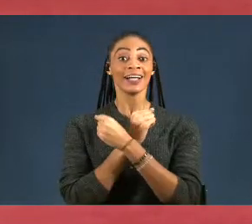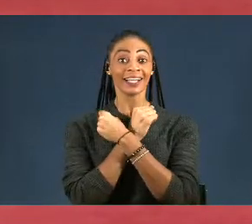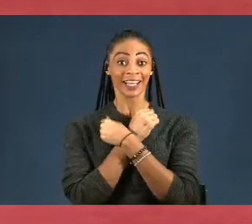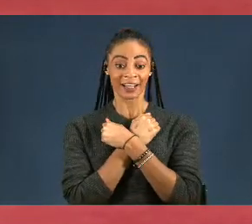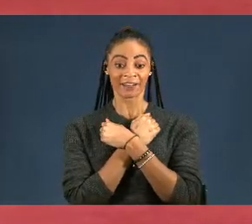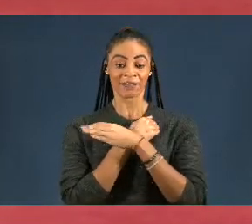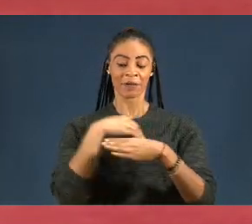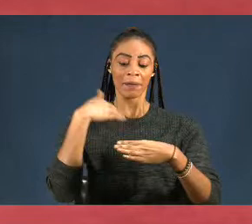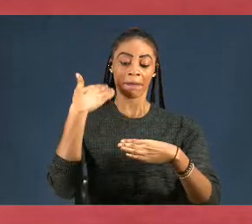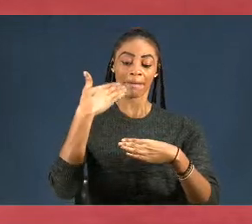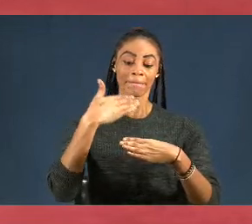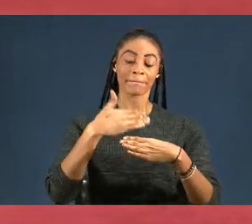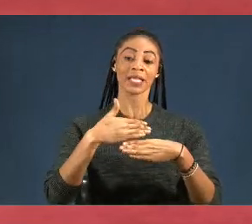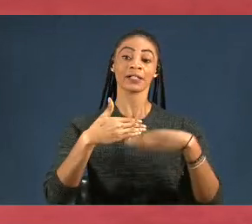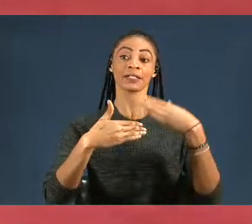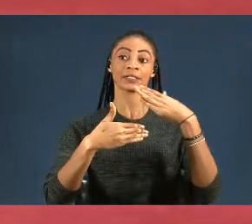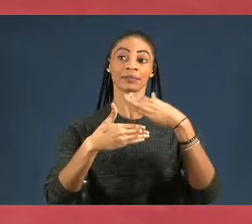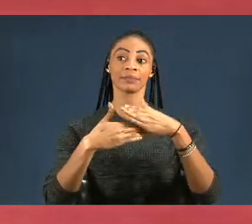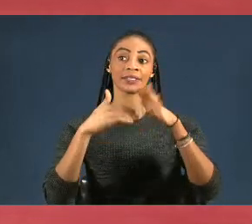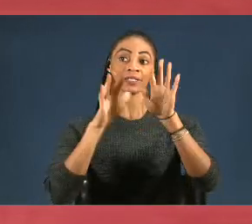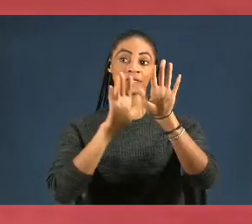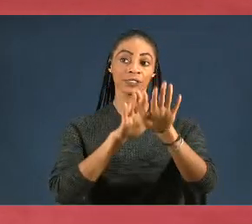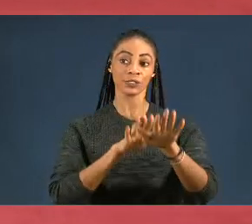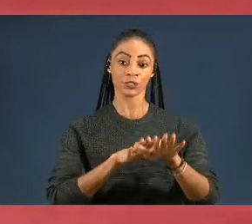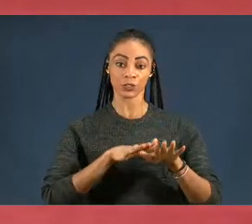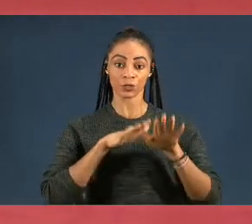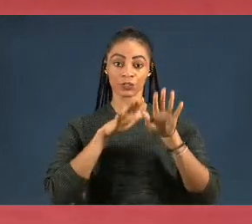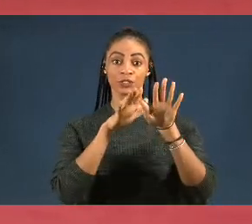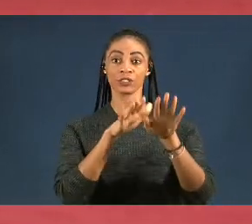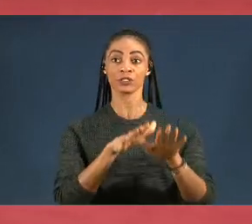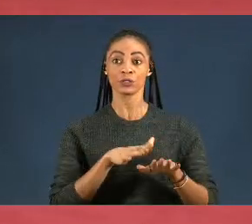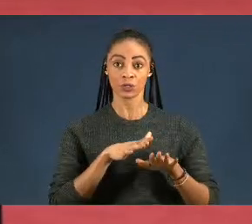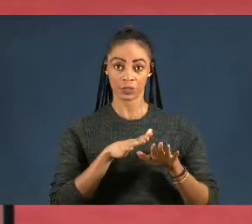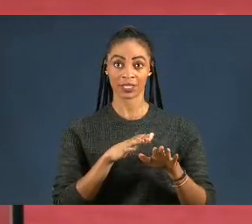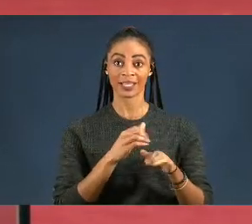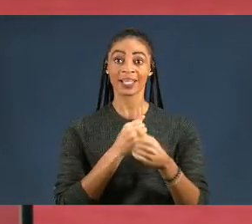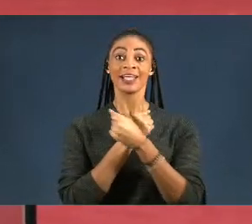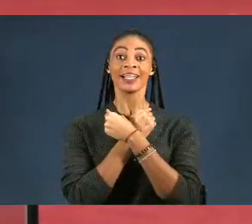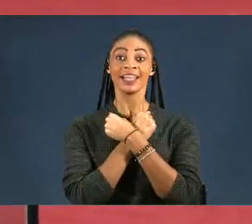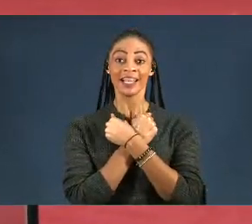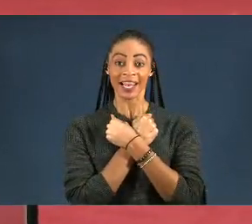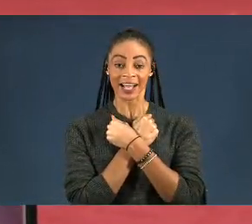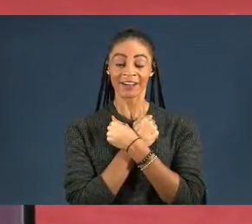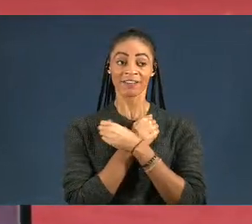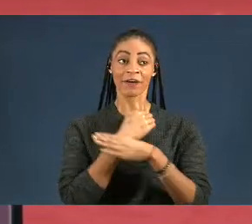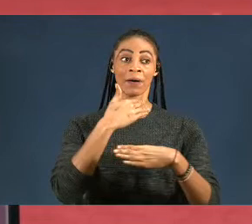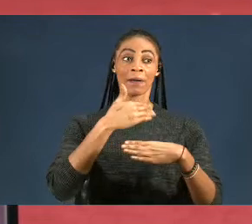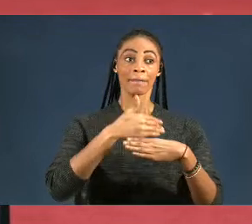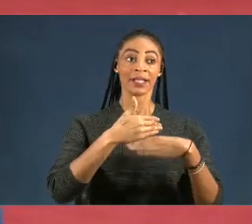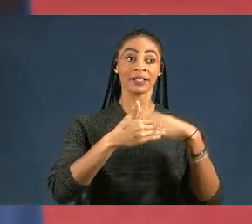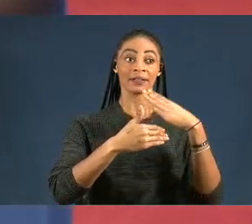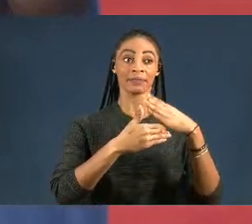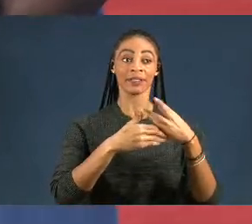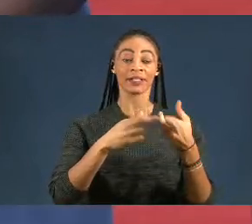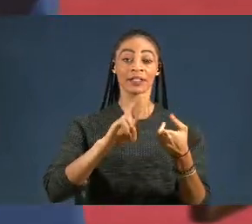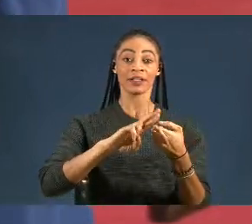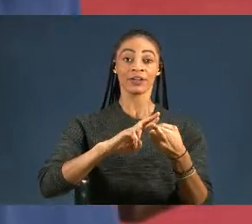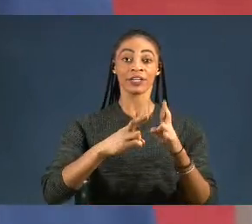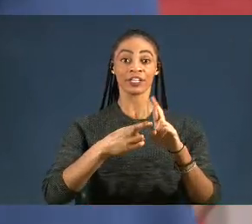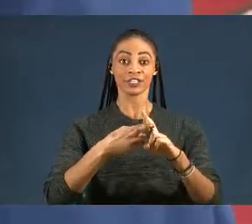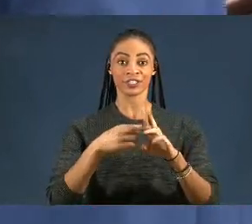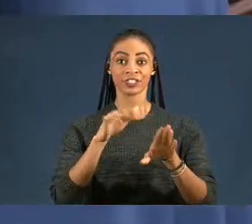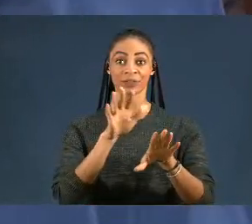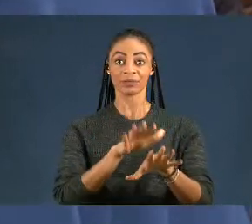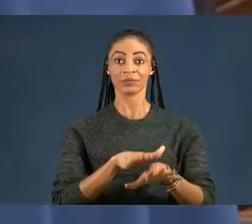slowly. Love builds slowly. Love builds relationships slowly. Be very concerned about a person who tells you